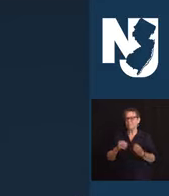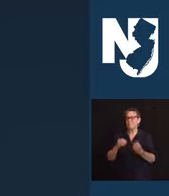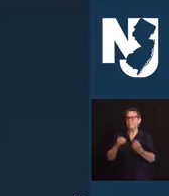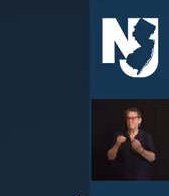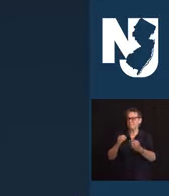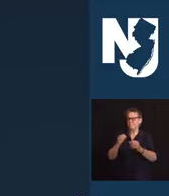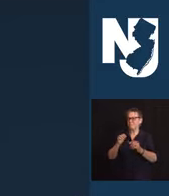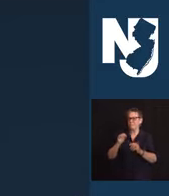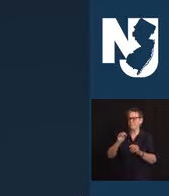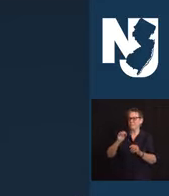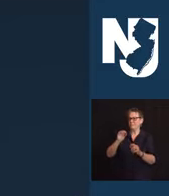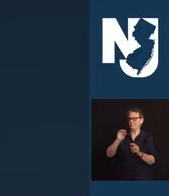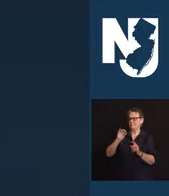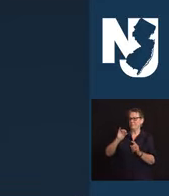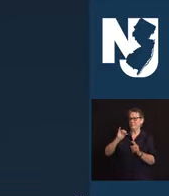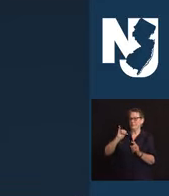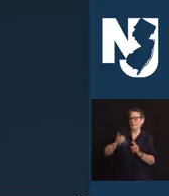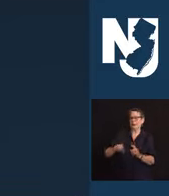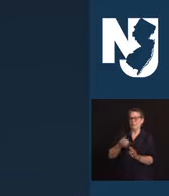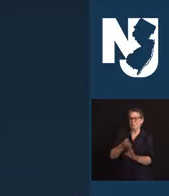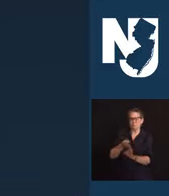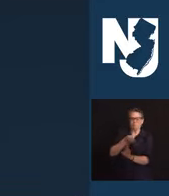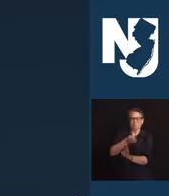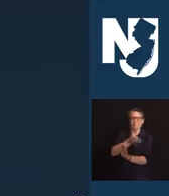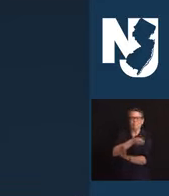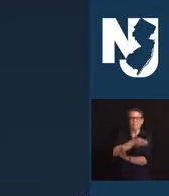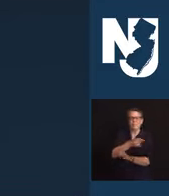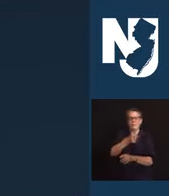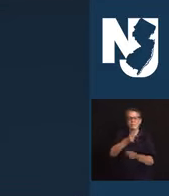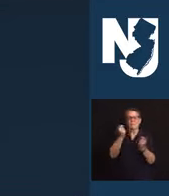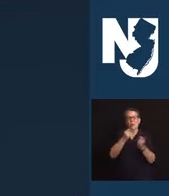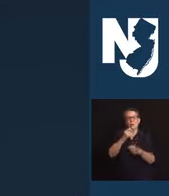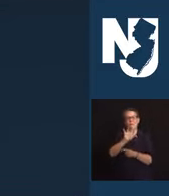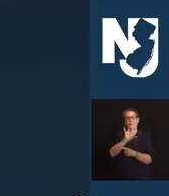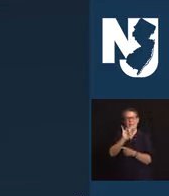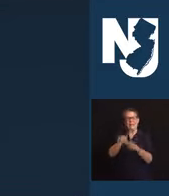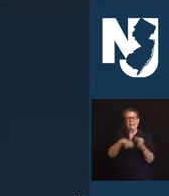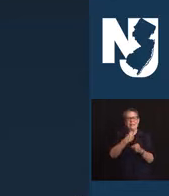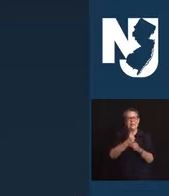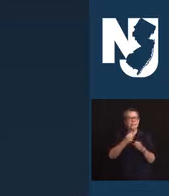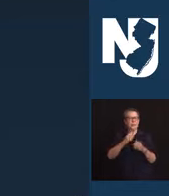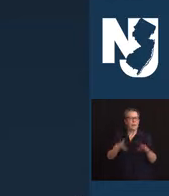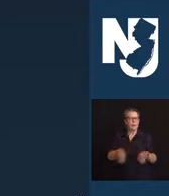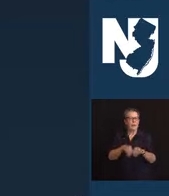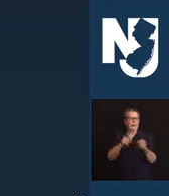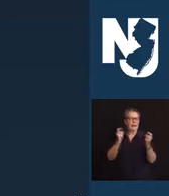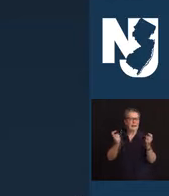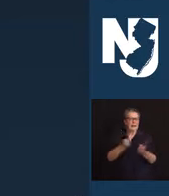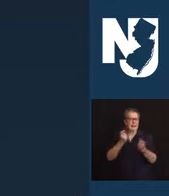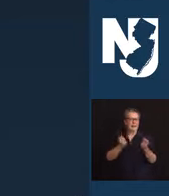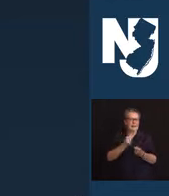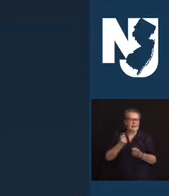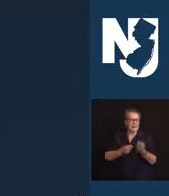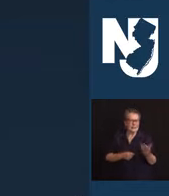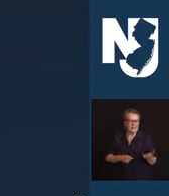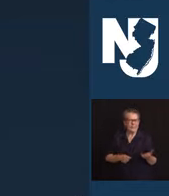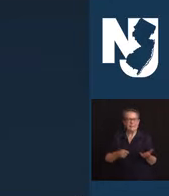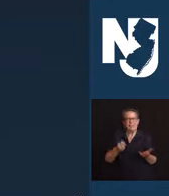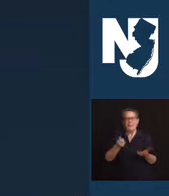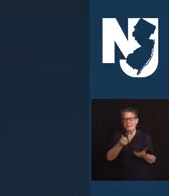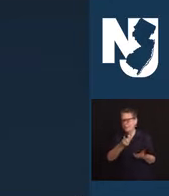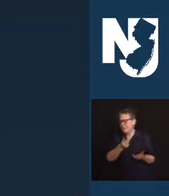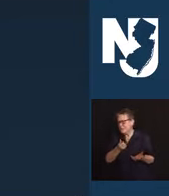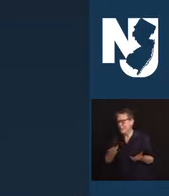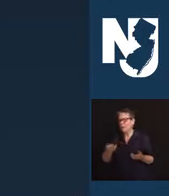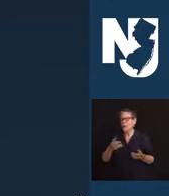his children, his daughter Sharon, son Bob Jr., and his wife Judy, and son Scott, and daughter-in-law Magda. I had the